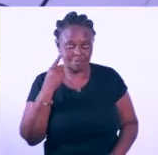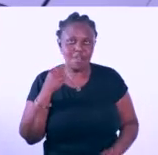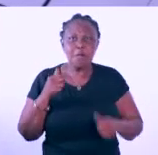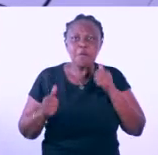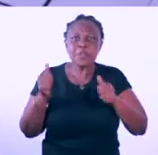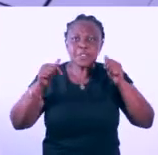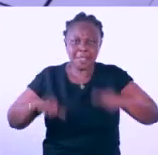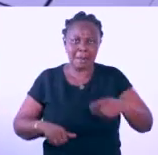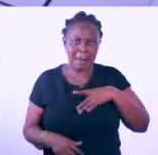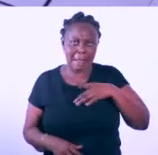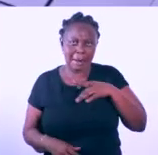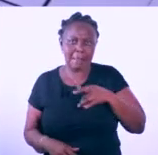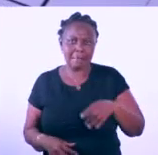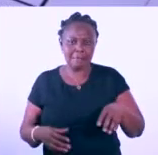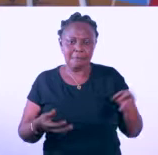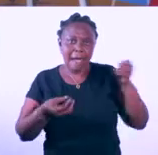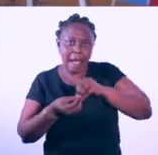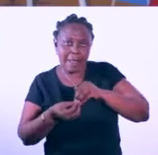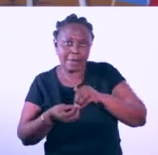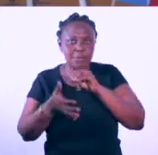one would you like to do first?